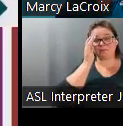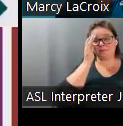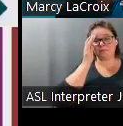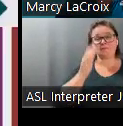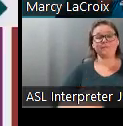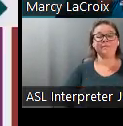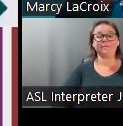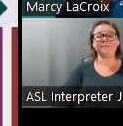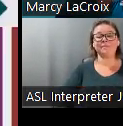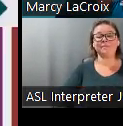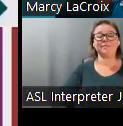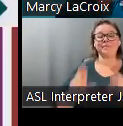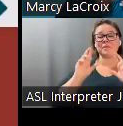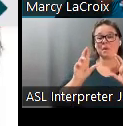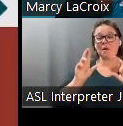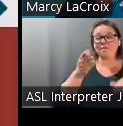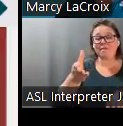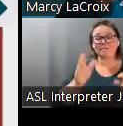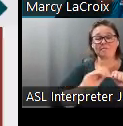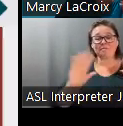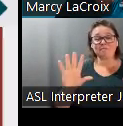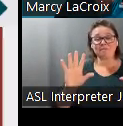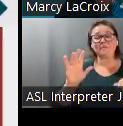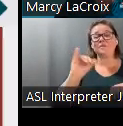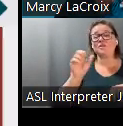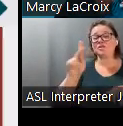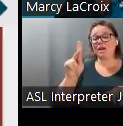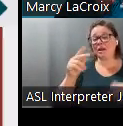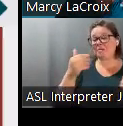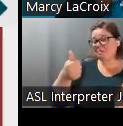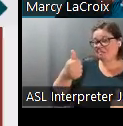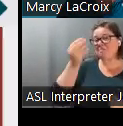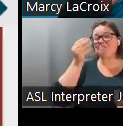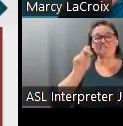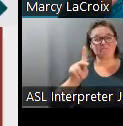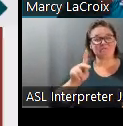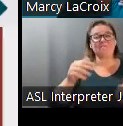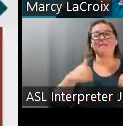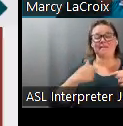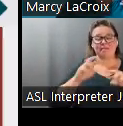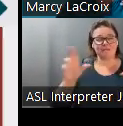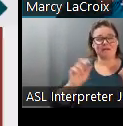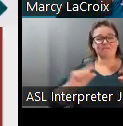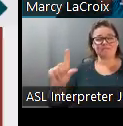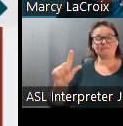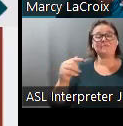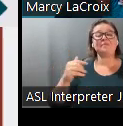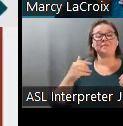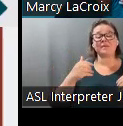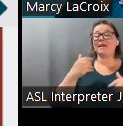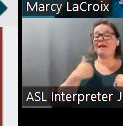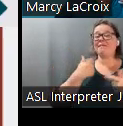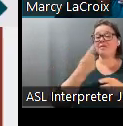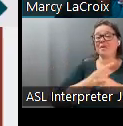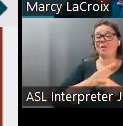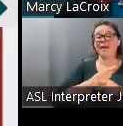And hopefully that's coming through okay. Jack, if I can get a thumbs up or nod. There, we've got it. All right. So we're on the right path.